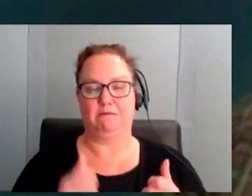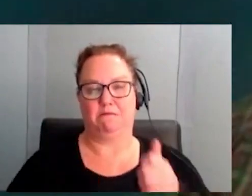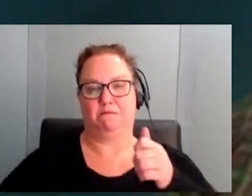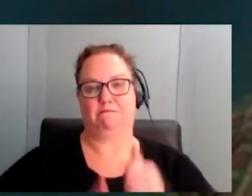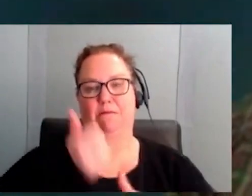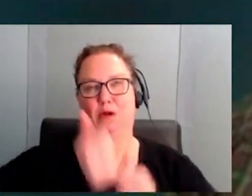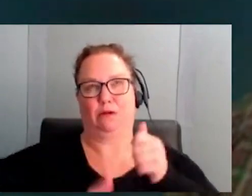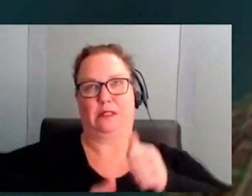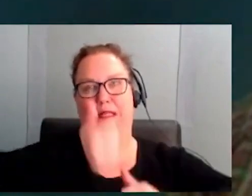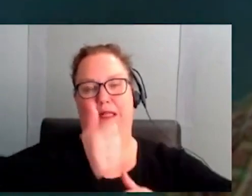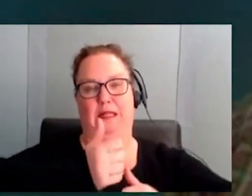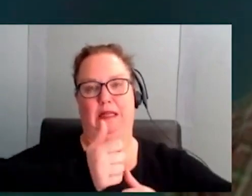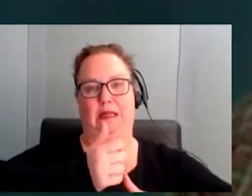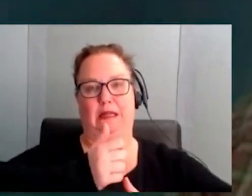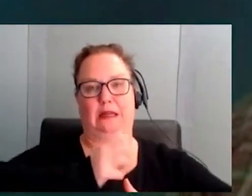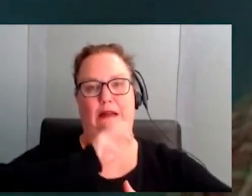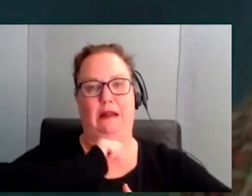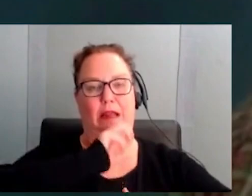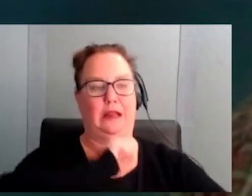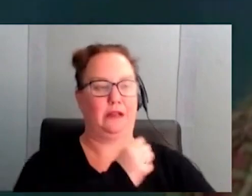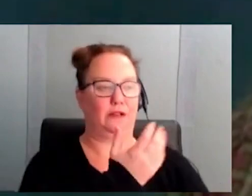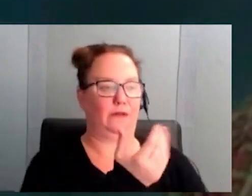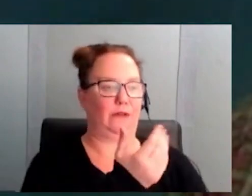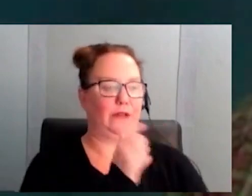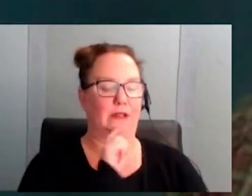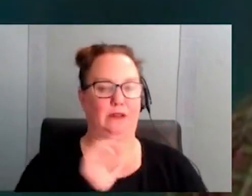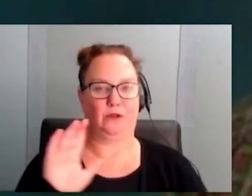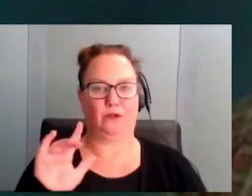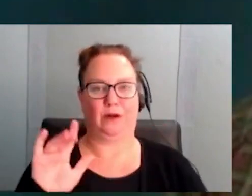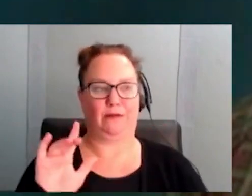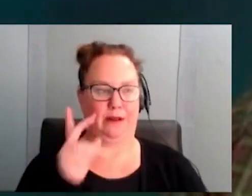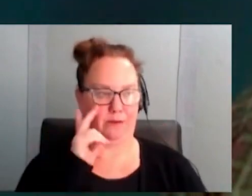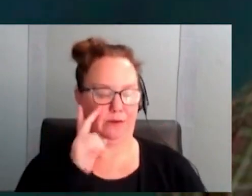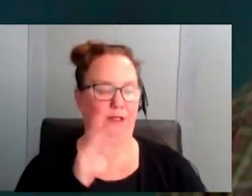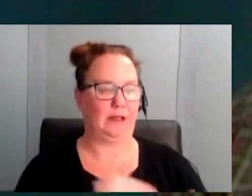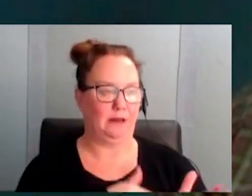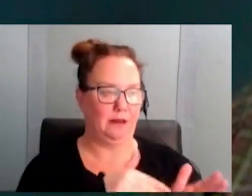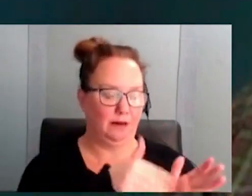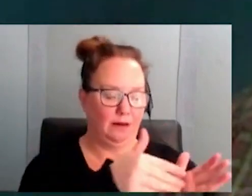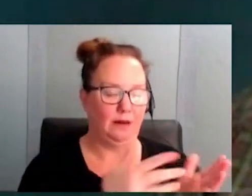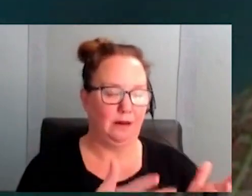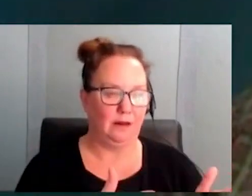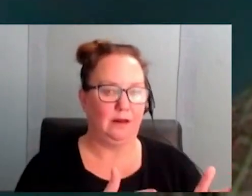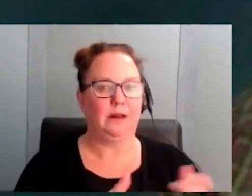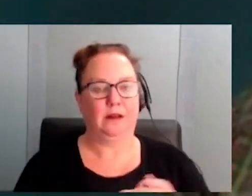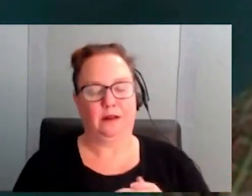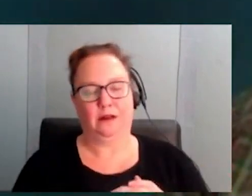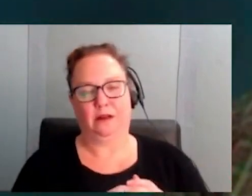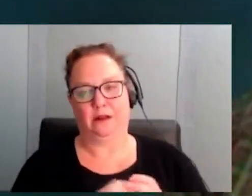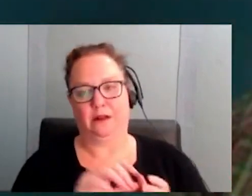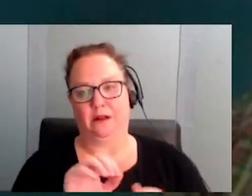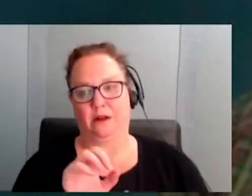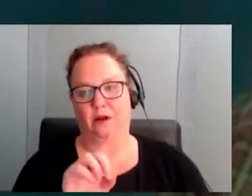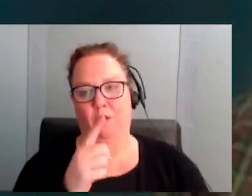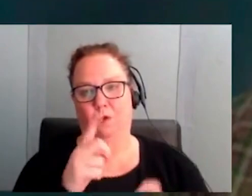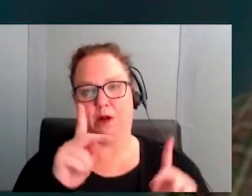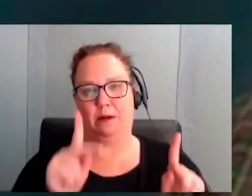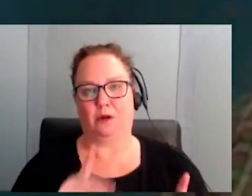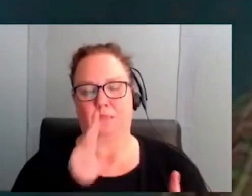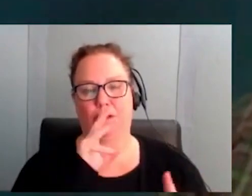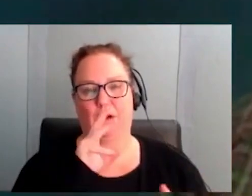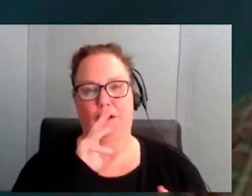between 15 and 25 right now is a lot of what we're seeing. I've talked to people. One person that I talked to